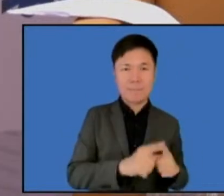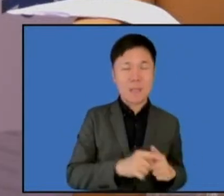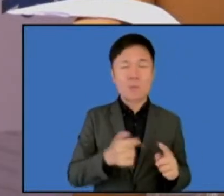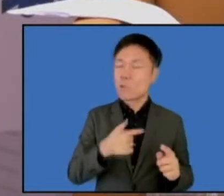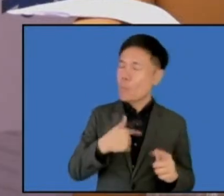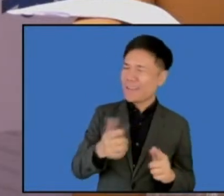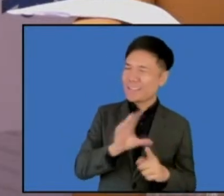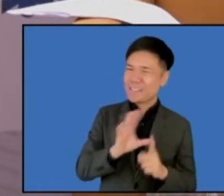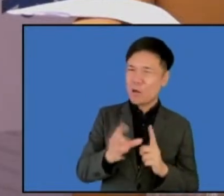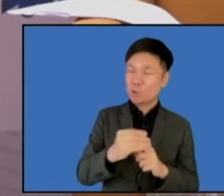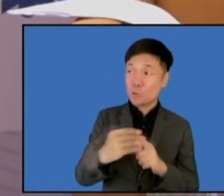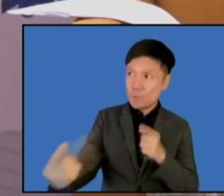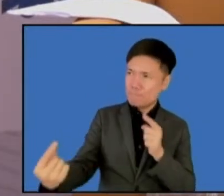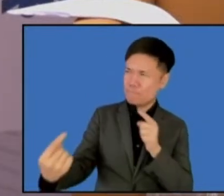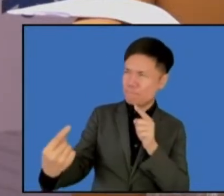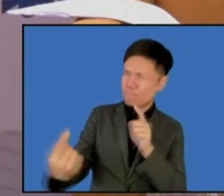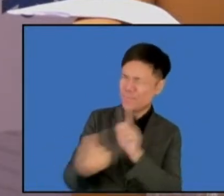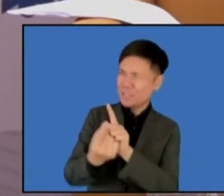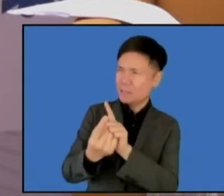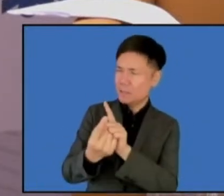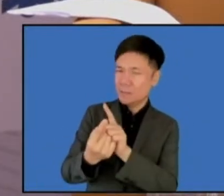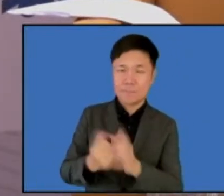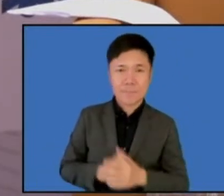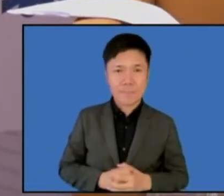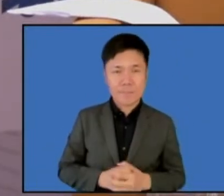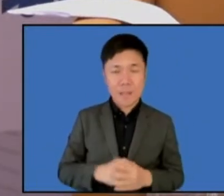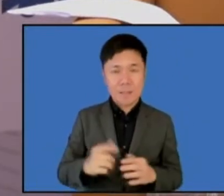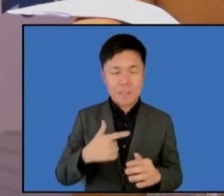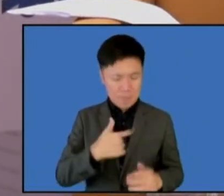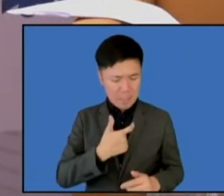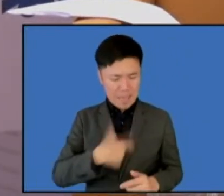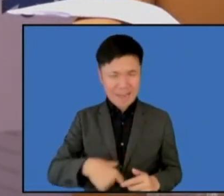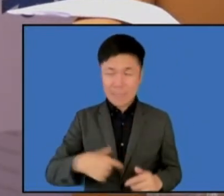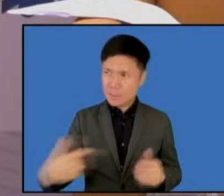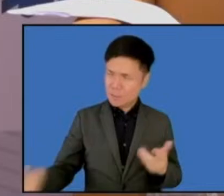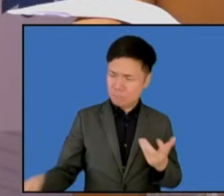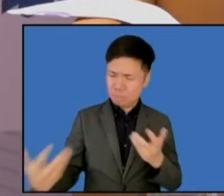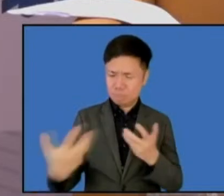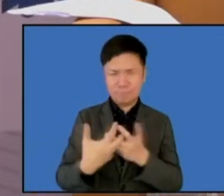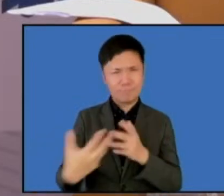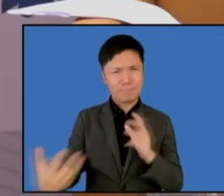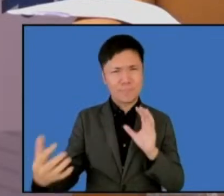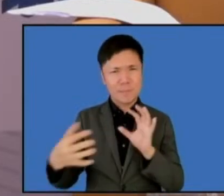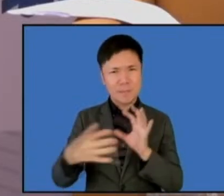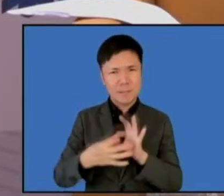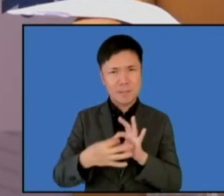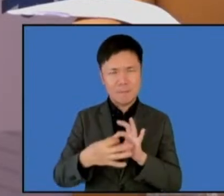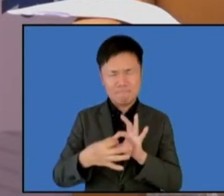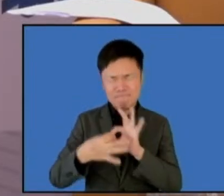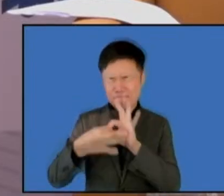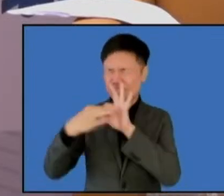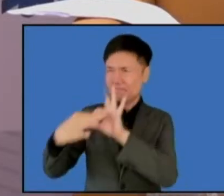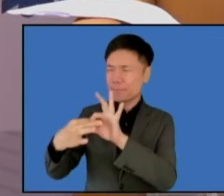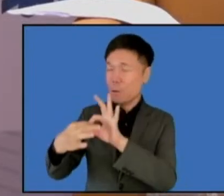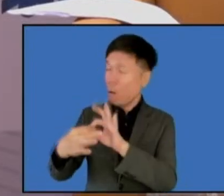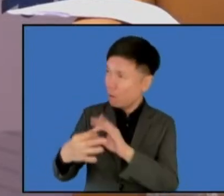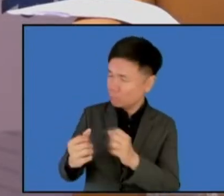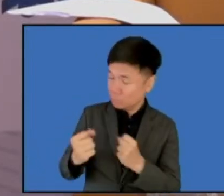culture in opposition, that identity can start to form, become solid, become real.